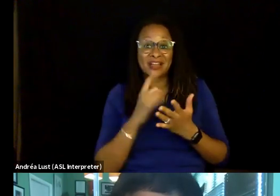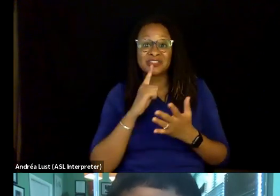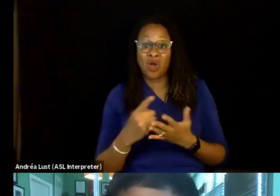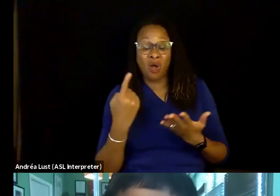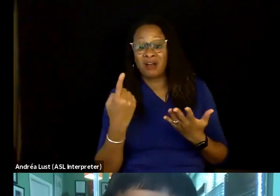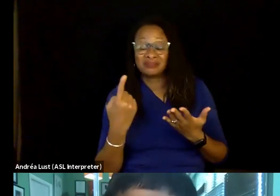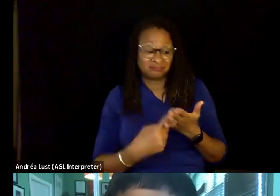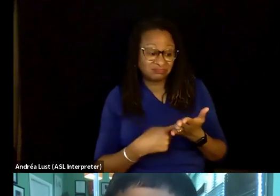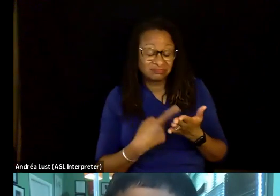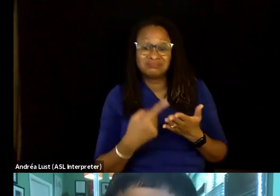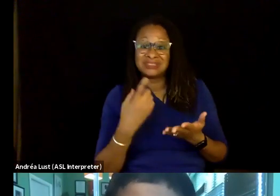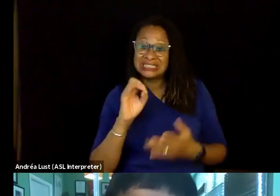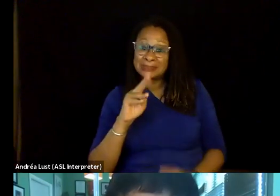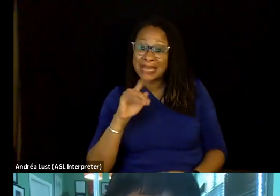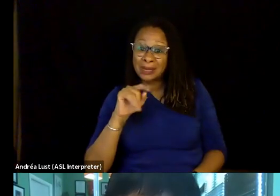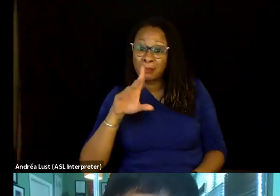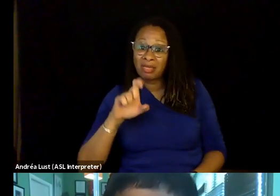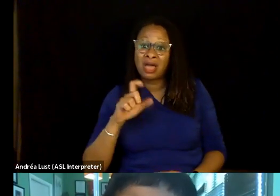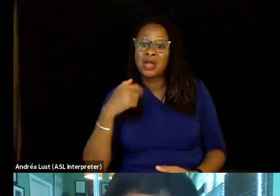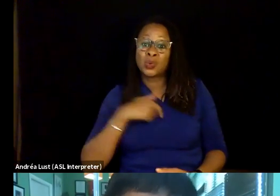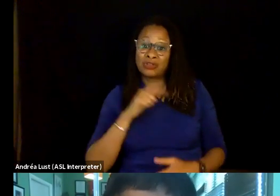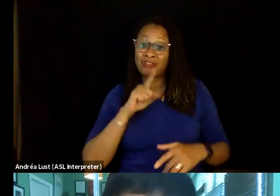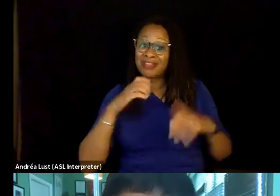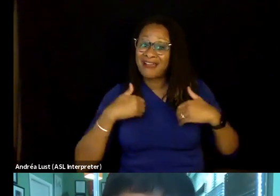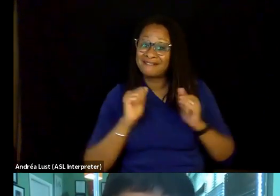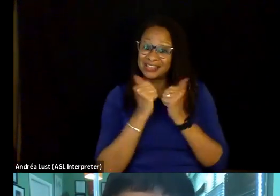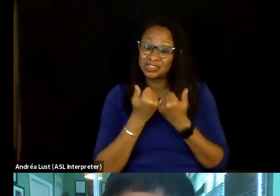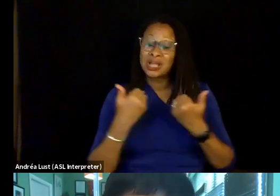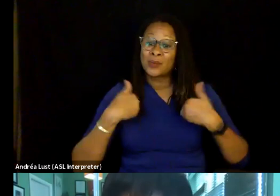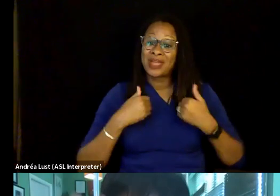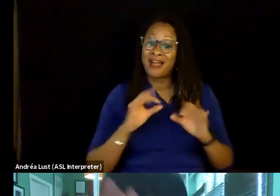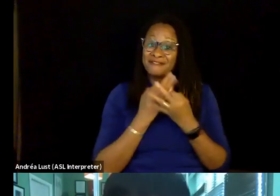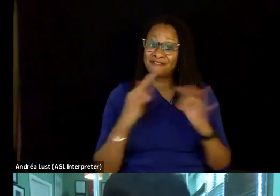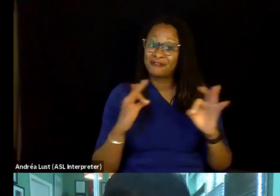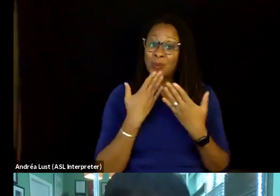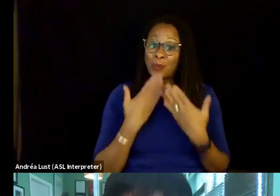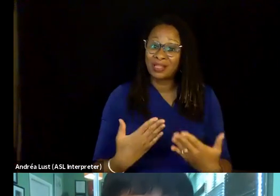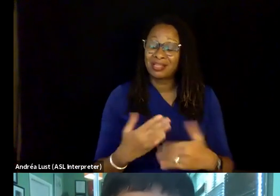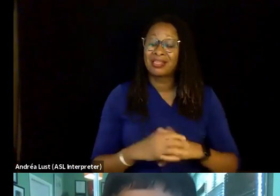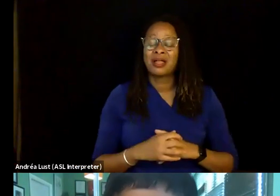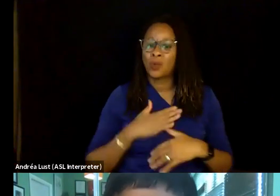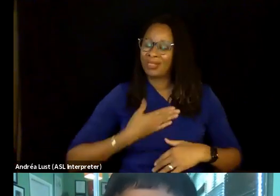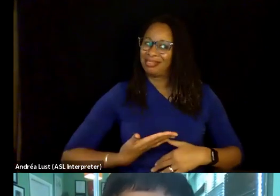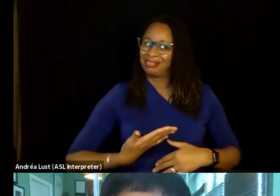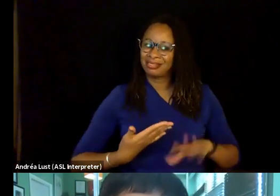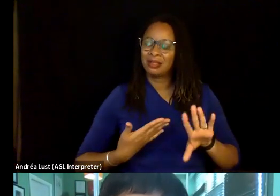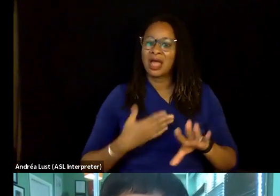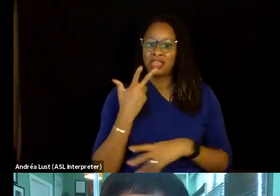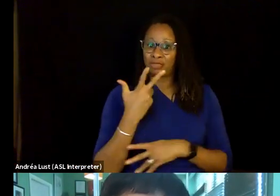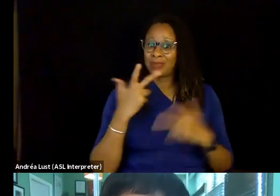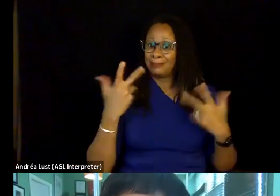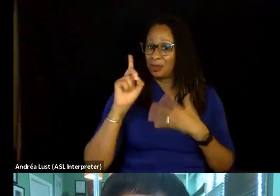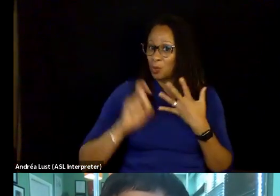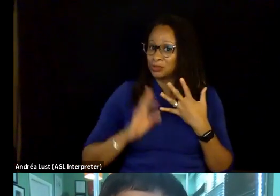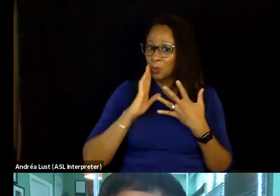being manipulated, do we really have agency? Do we really have free will? These three big questions will be decided. I